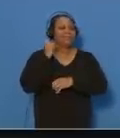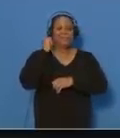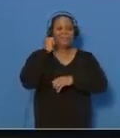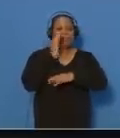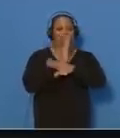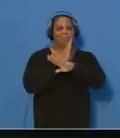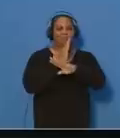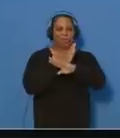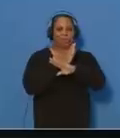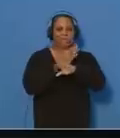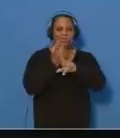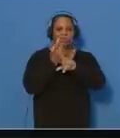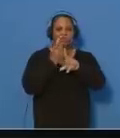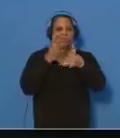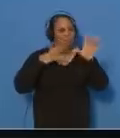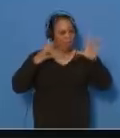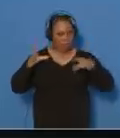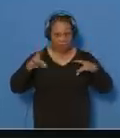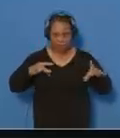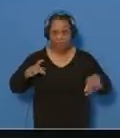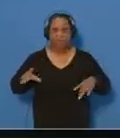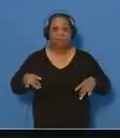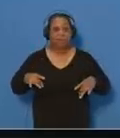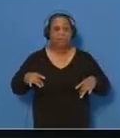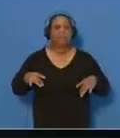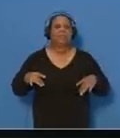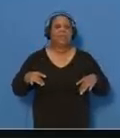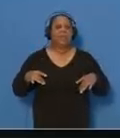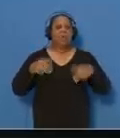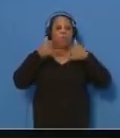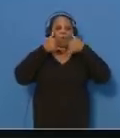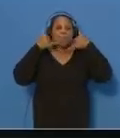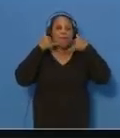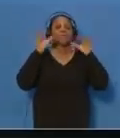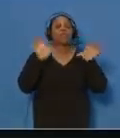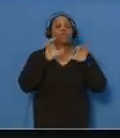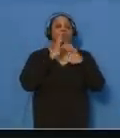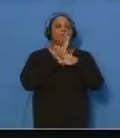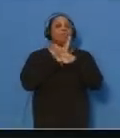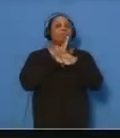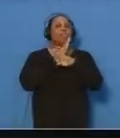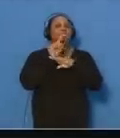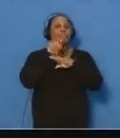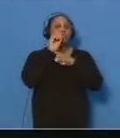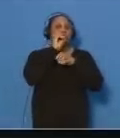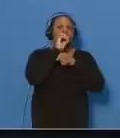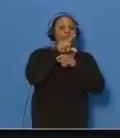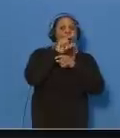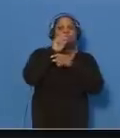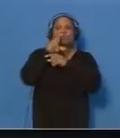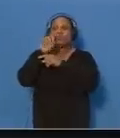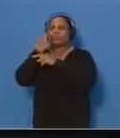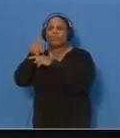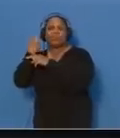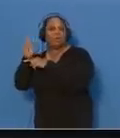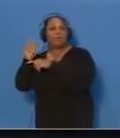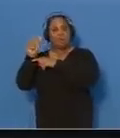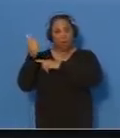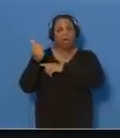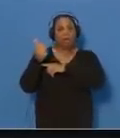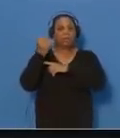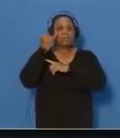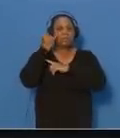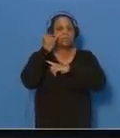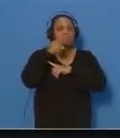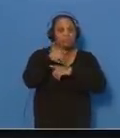you from contracting the coronavirus. What a mask will do is prevent you from spreading the virus to others if you